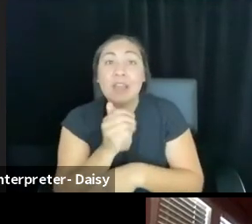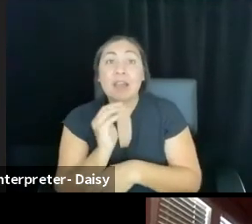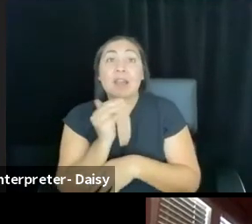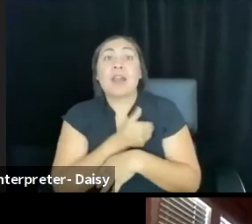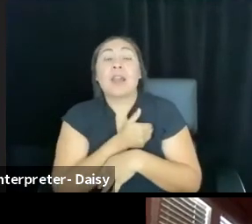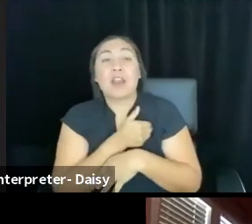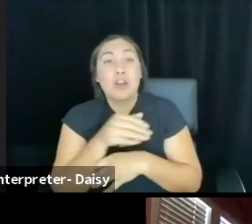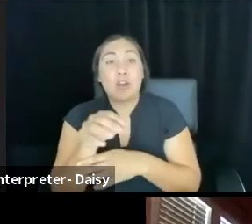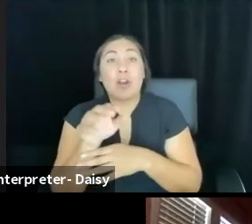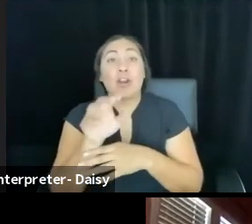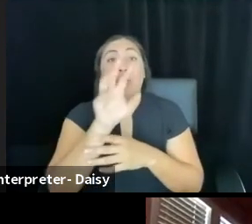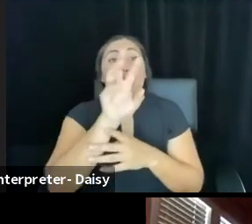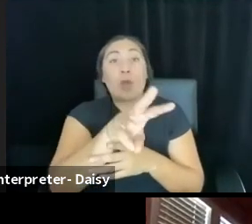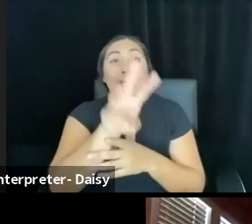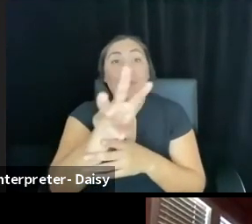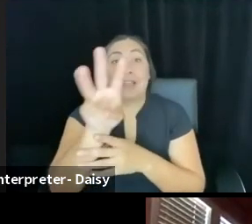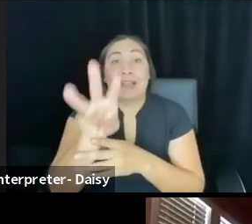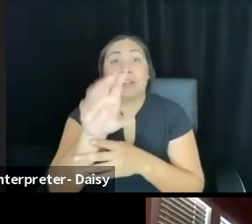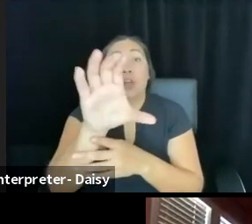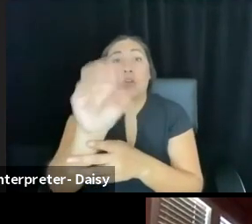website,